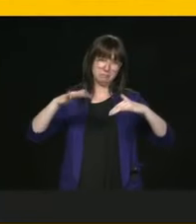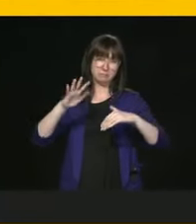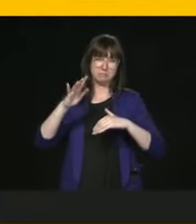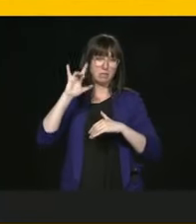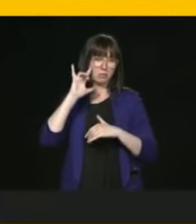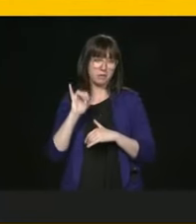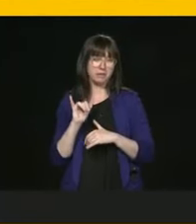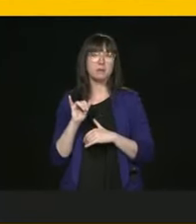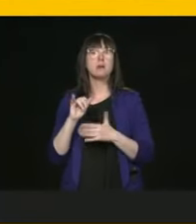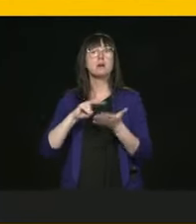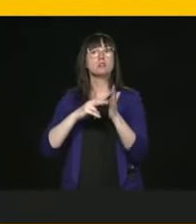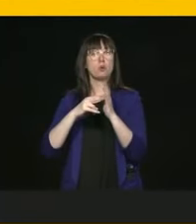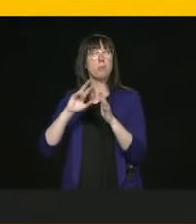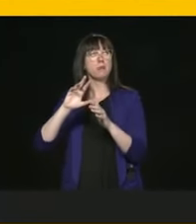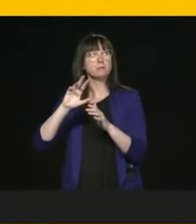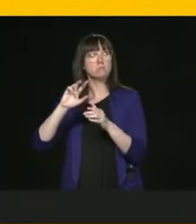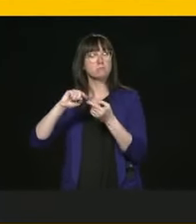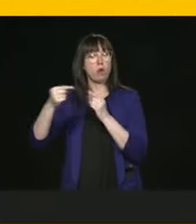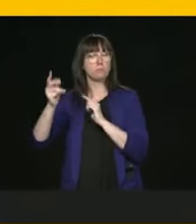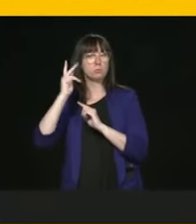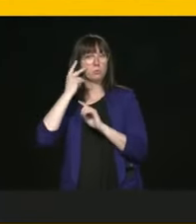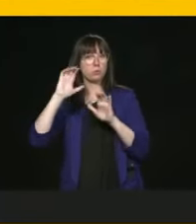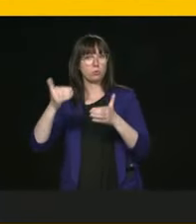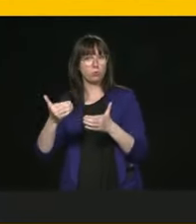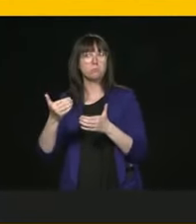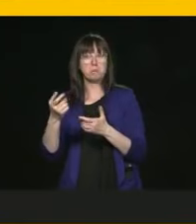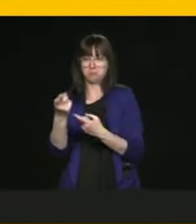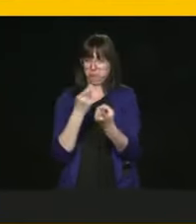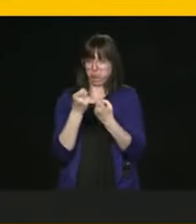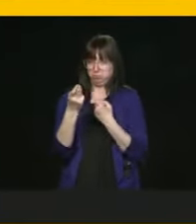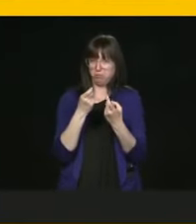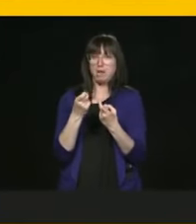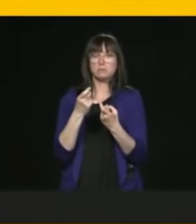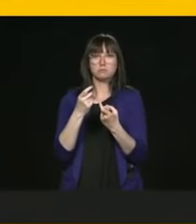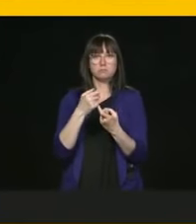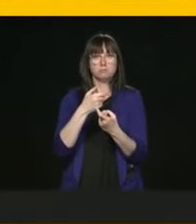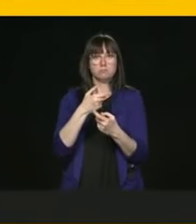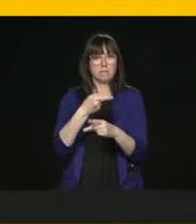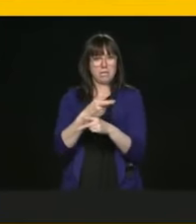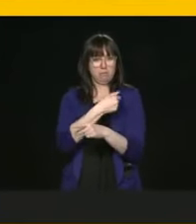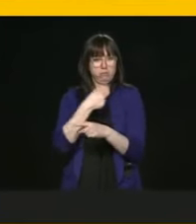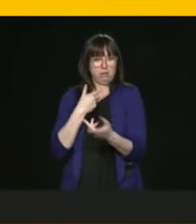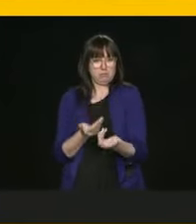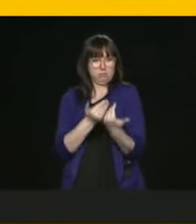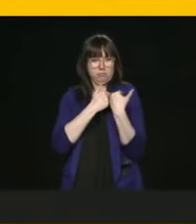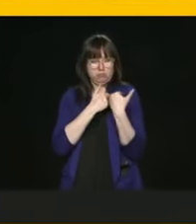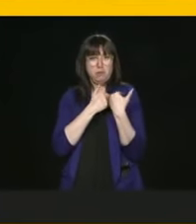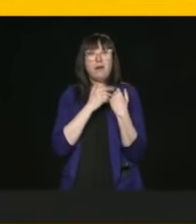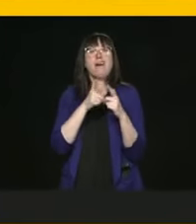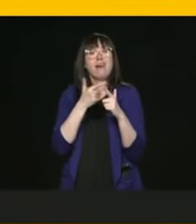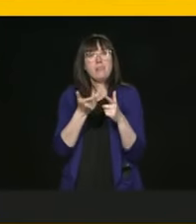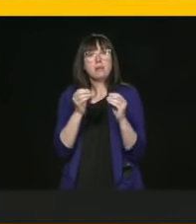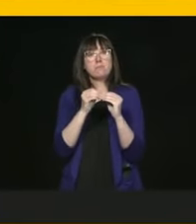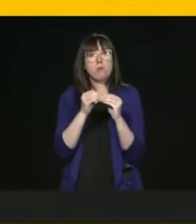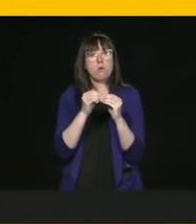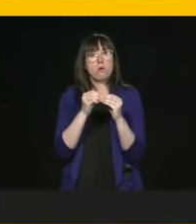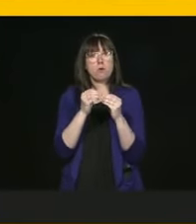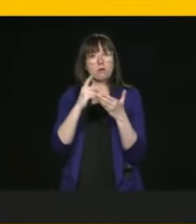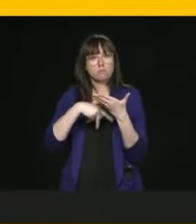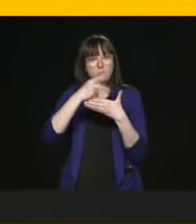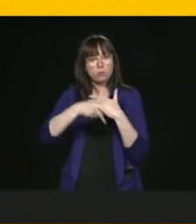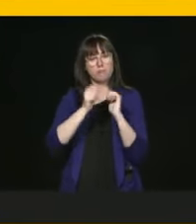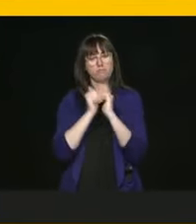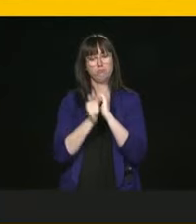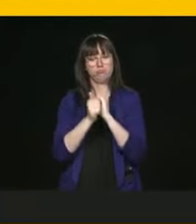to pass other measures that will help Canadians. The reality is that Monday morning,